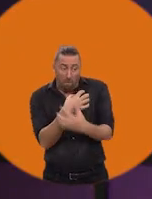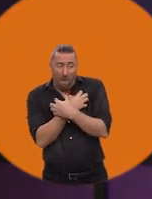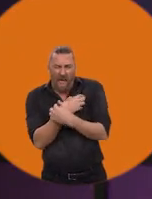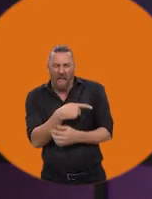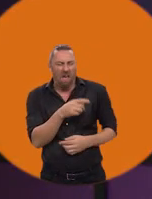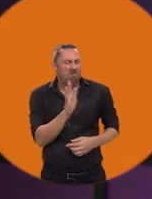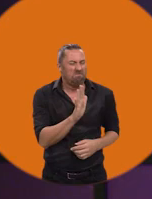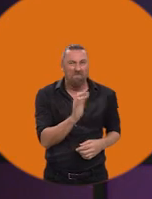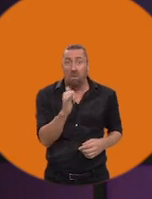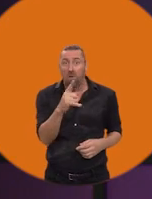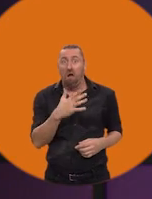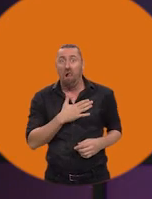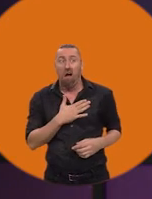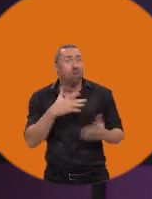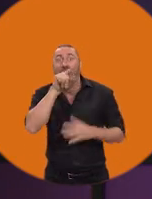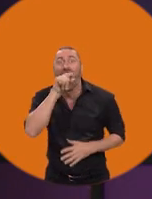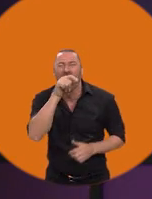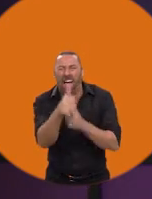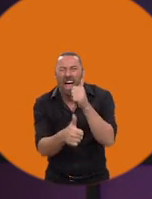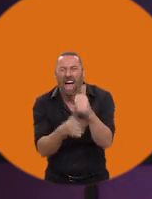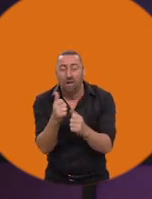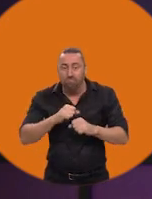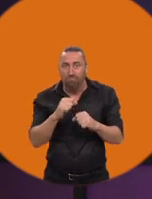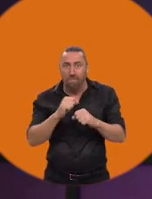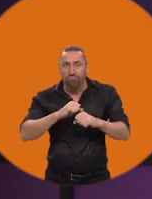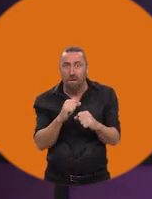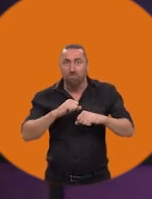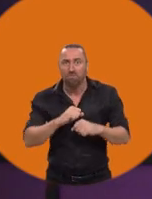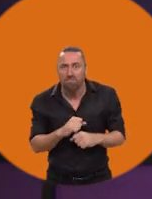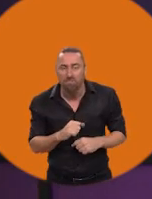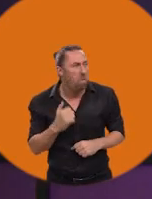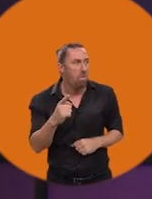It might not be a bear. Maybe yours is a chicken.